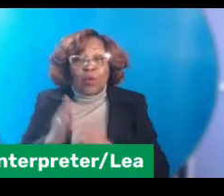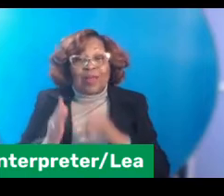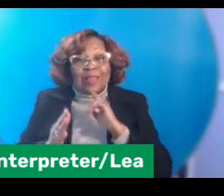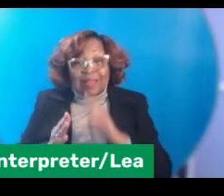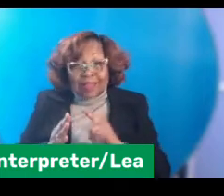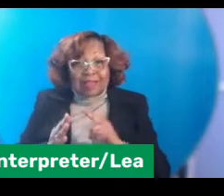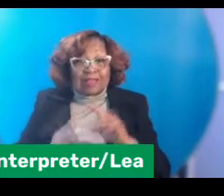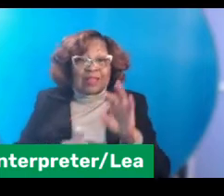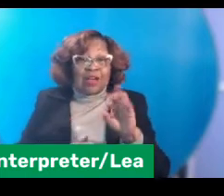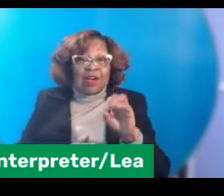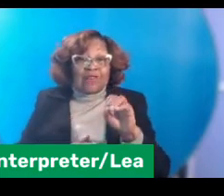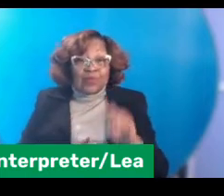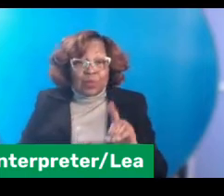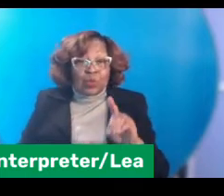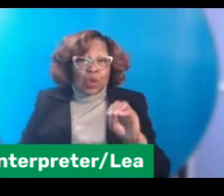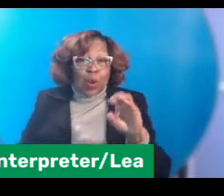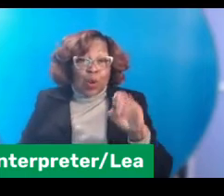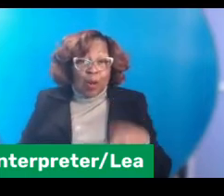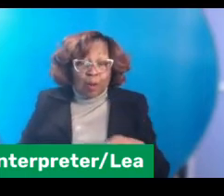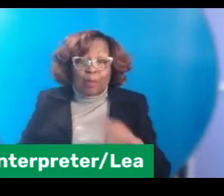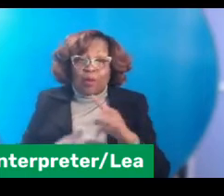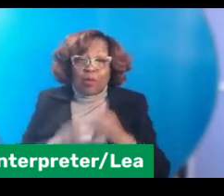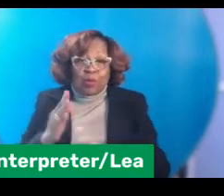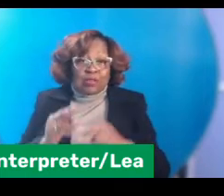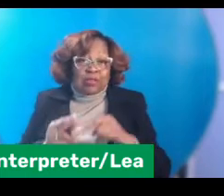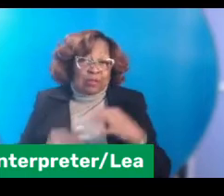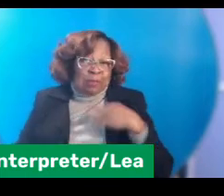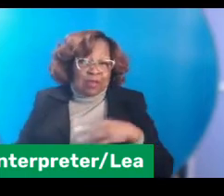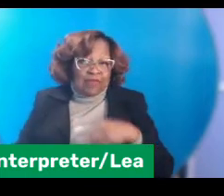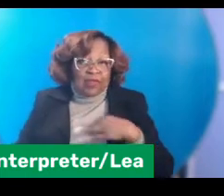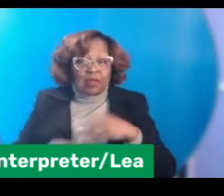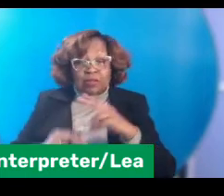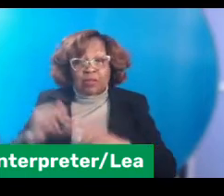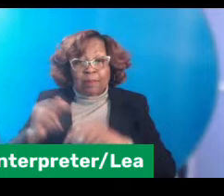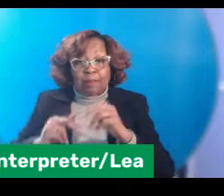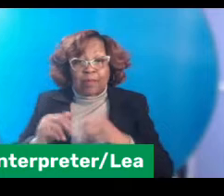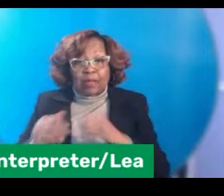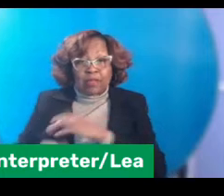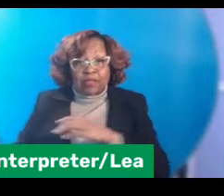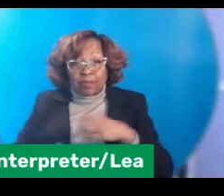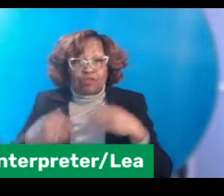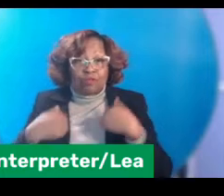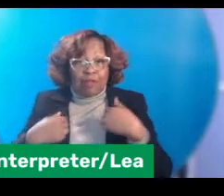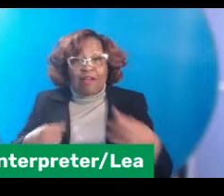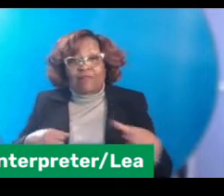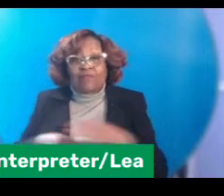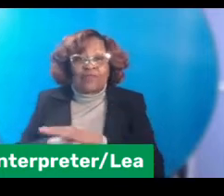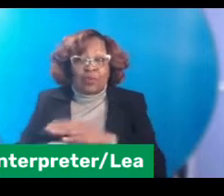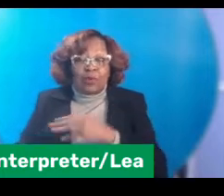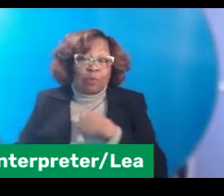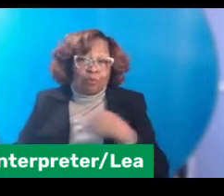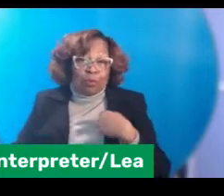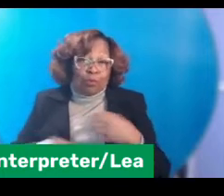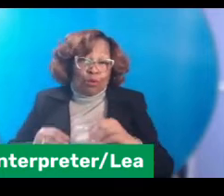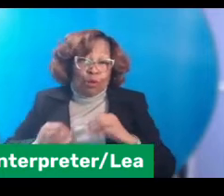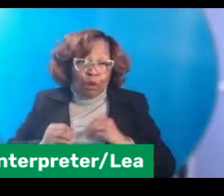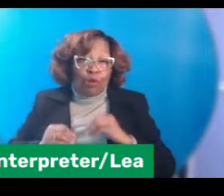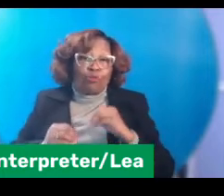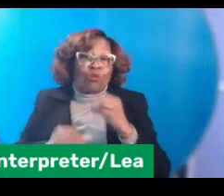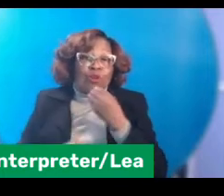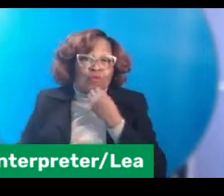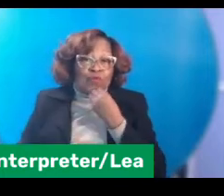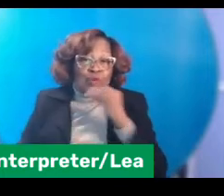co-op, what are the benefits, and then are building out this steering committee to have a full member-owned food co-op in